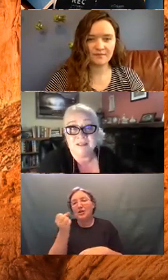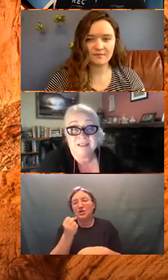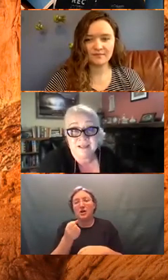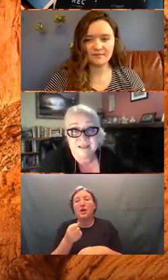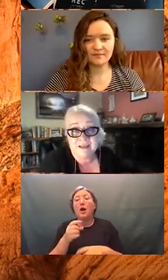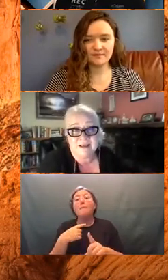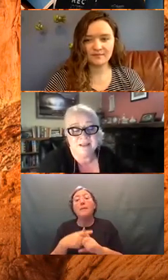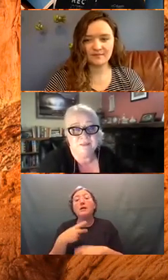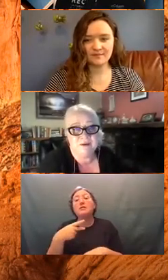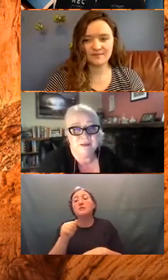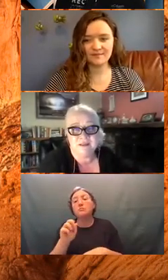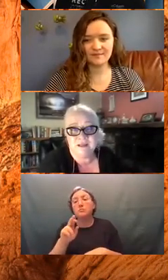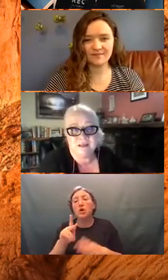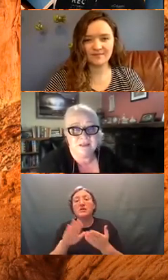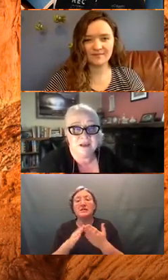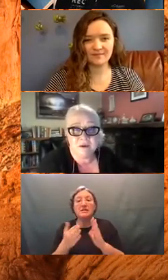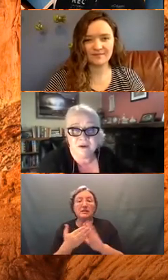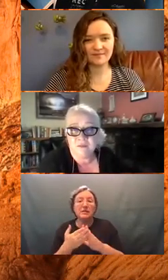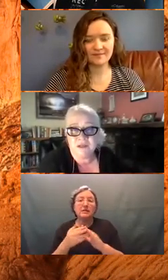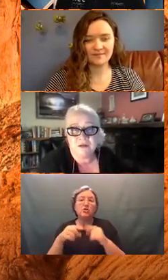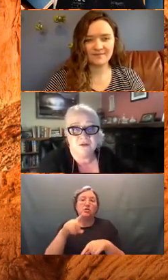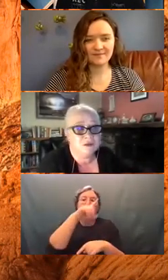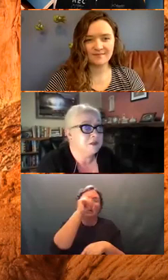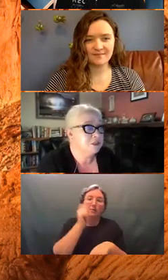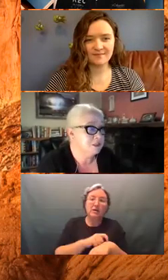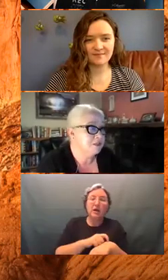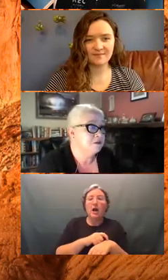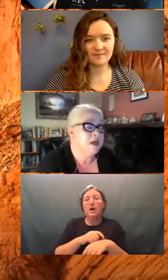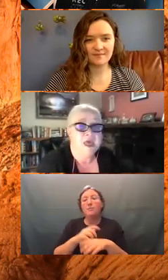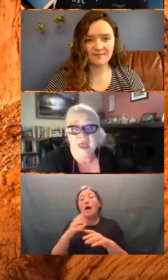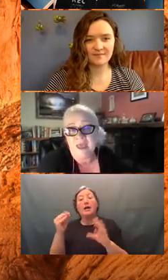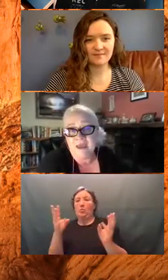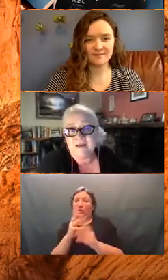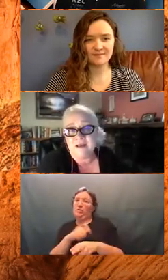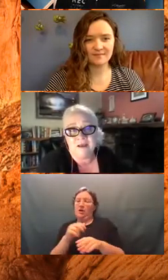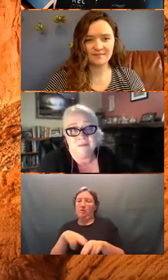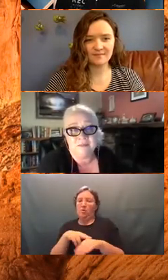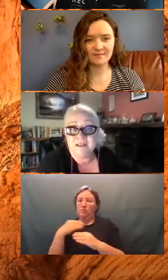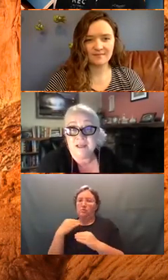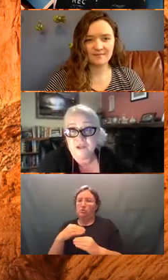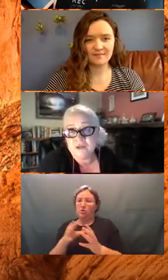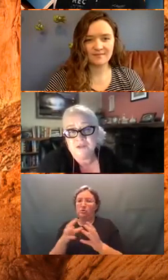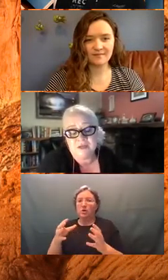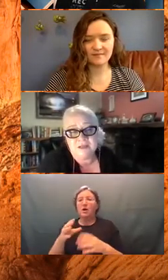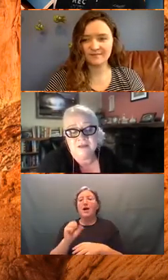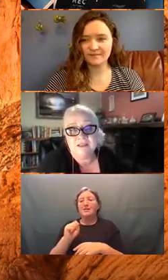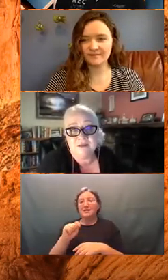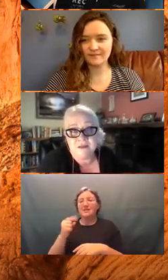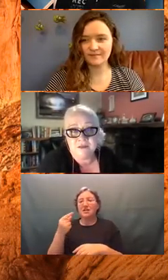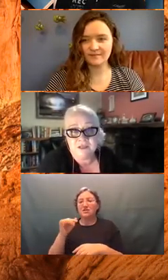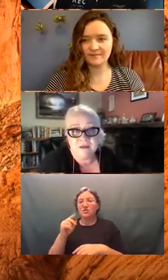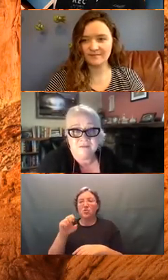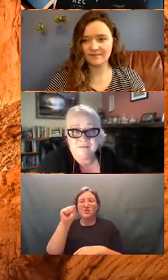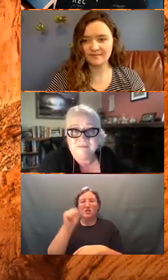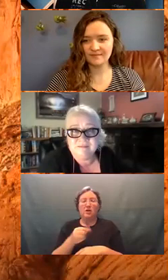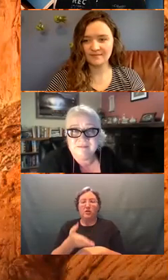Park City and experience it in the summer and the winter. There's so much to do. And St. George, Utah, down in southern